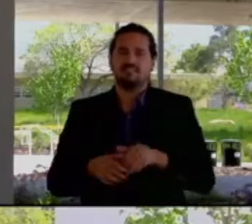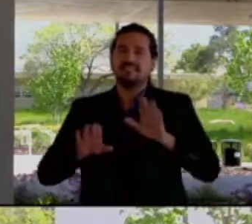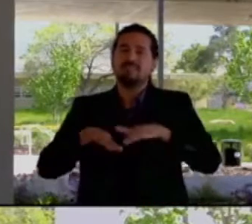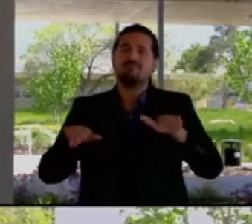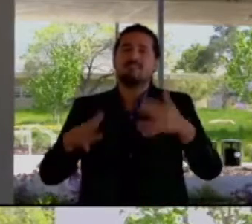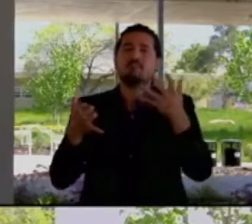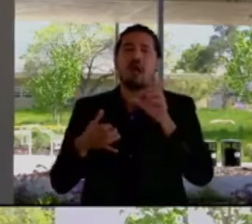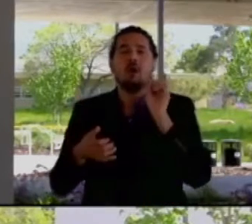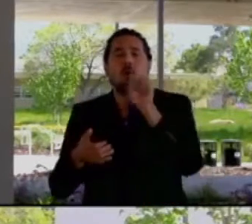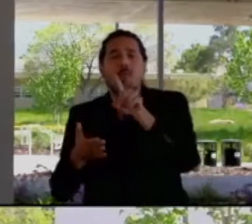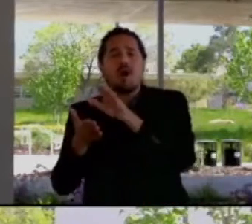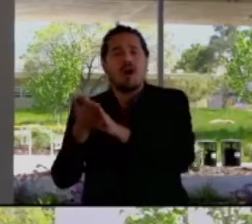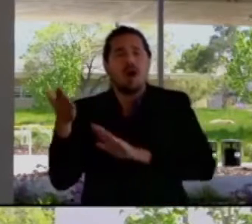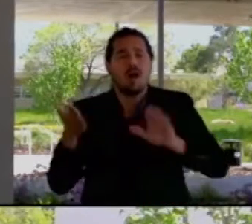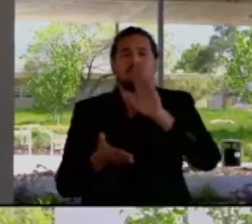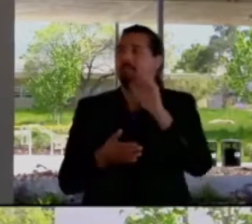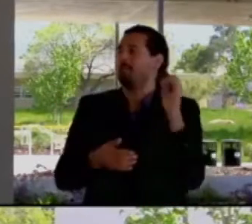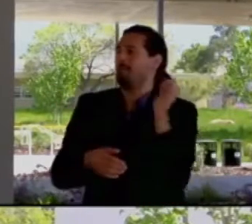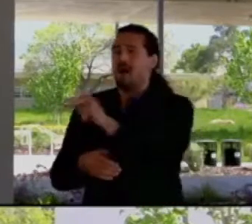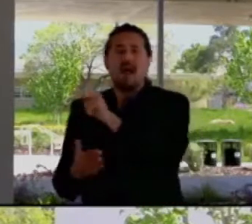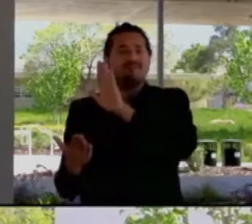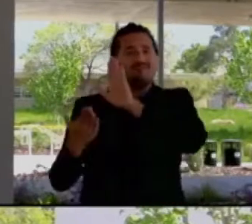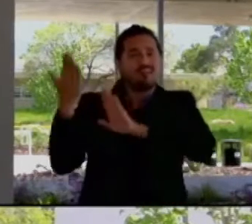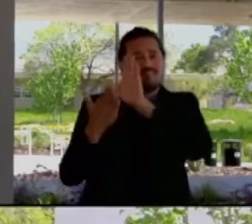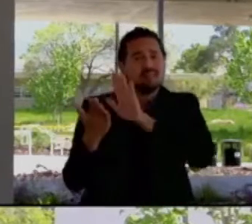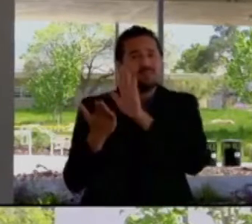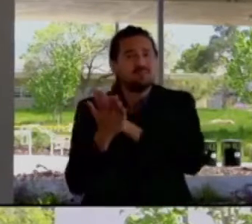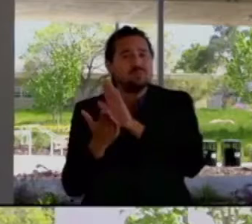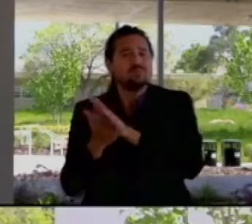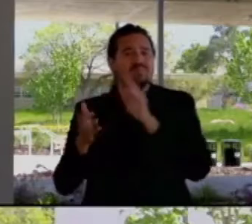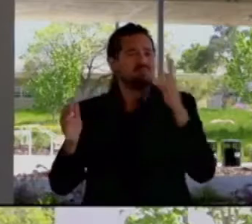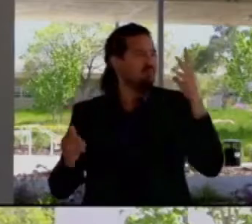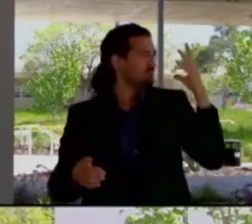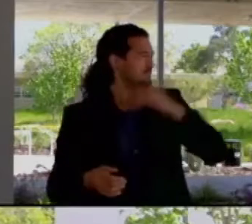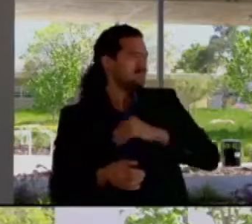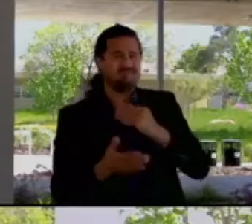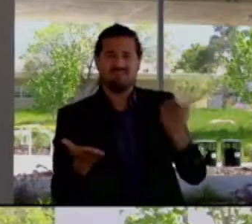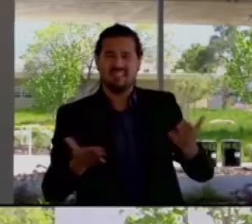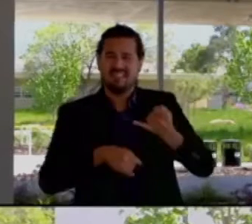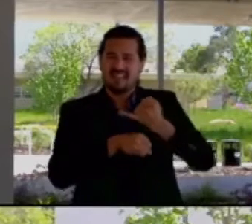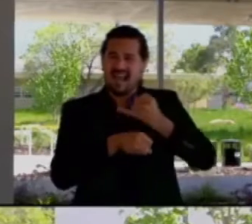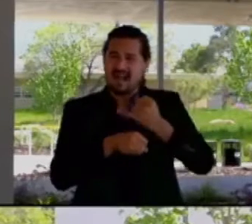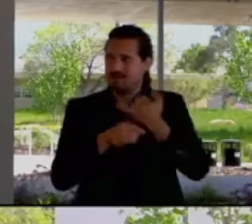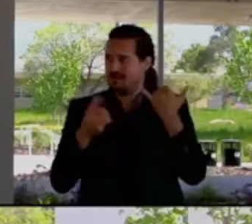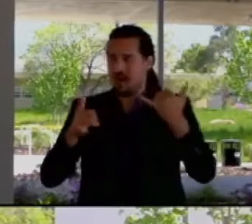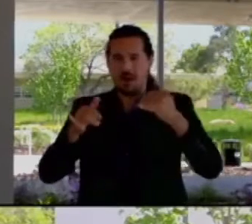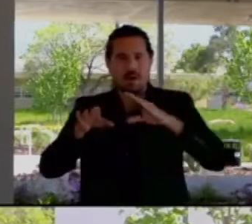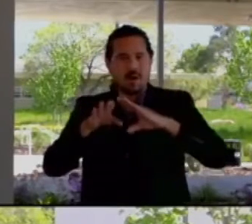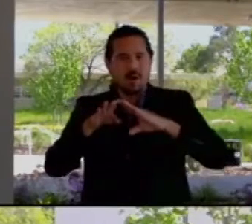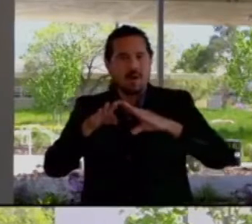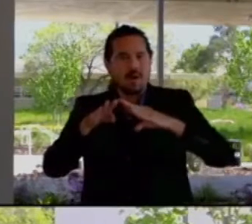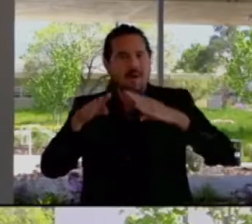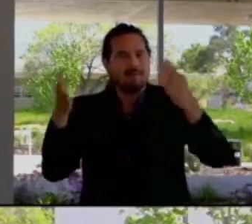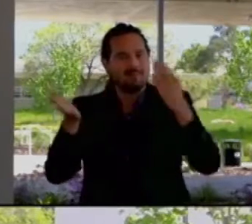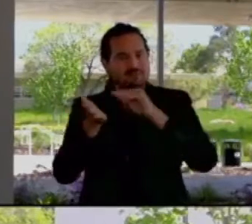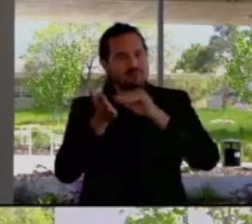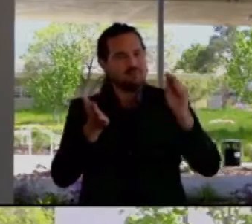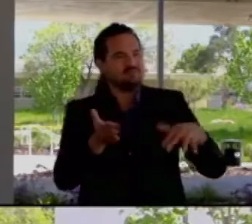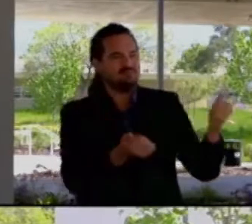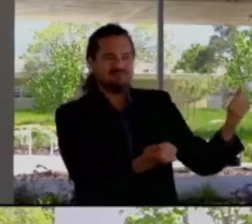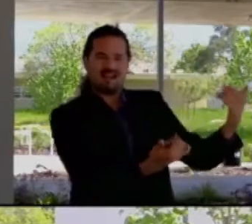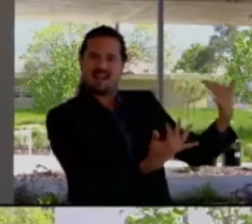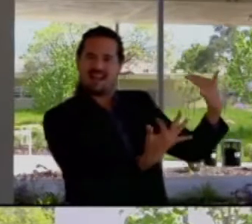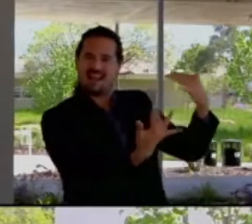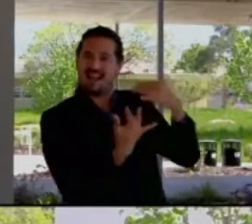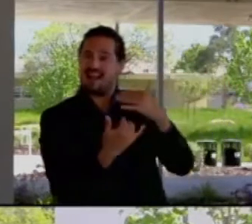going to be able to open up these beautiful halls to young people who want to learn and get on with their lives is if we can get everybody